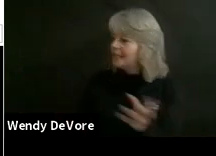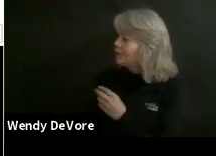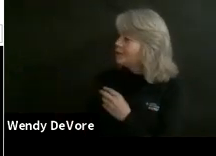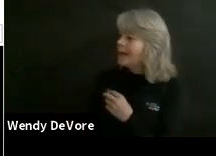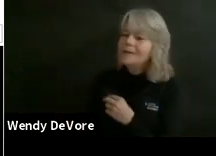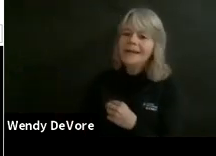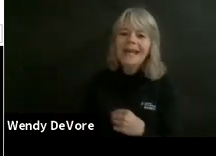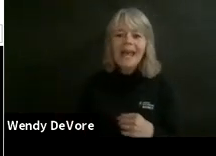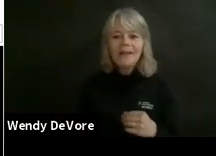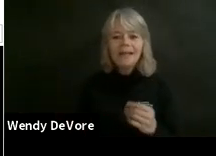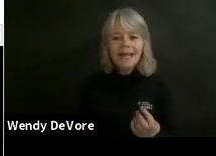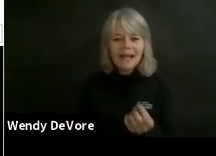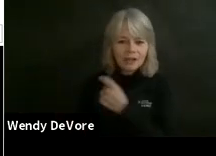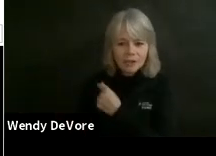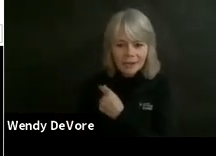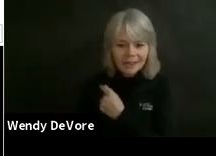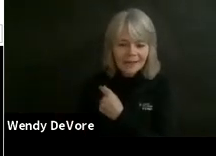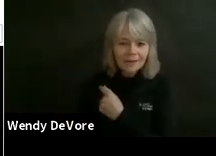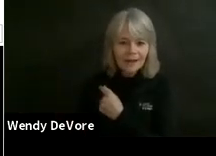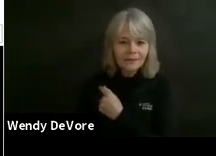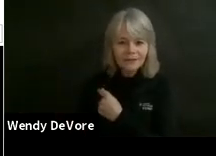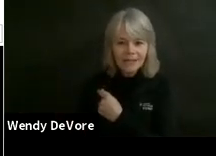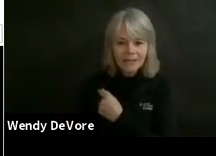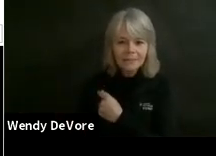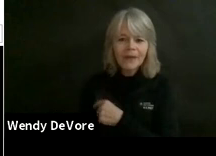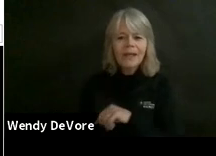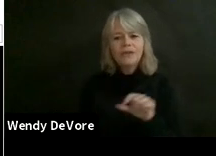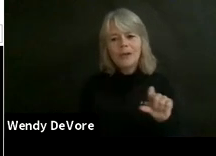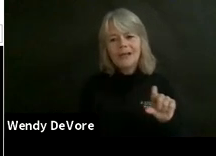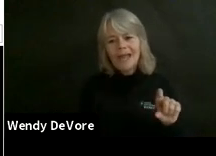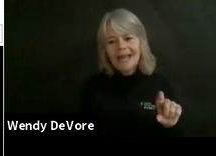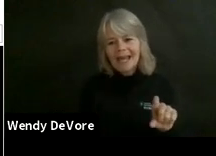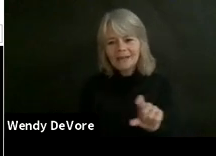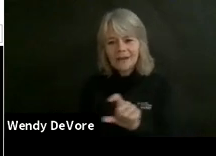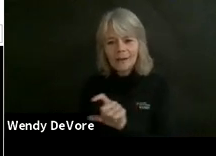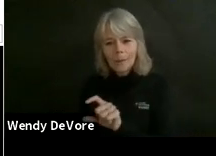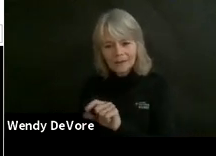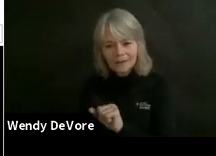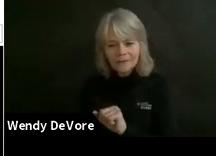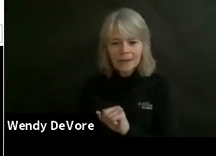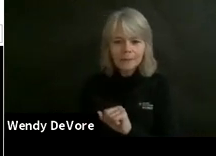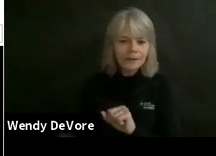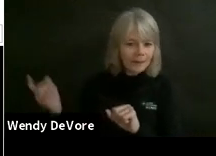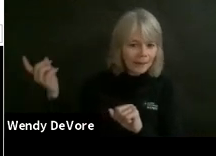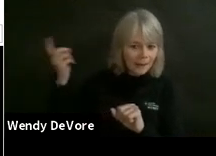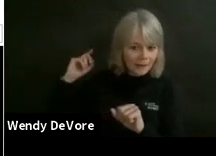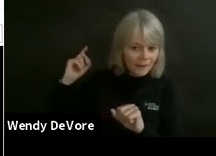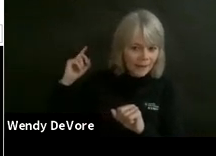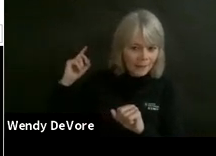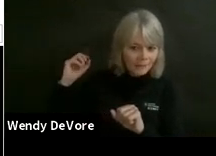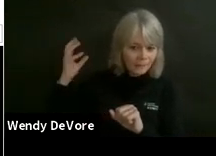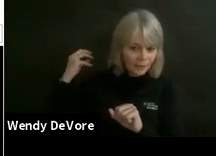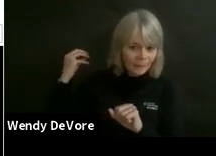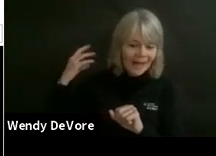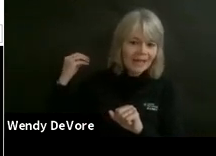wait a minute, and he turns around, and then he actually joined in on their conversation. So if that ASR wasn't available, and